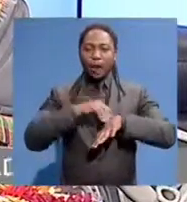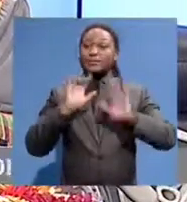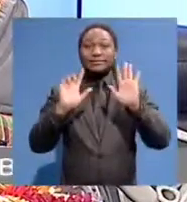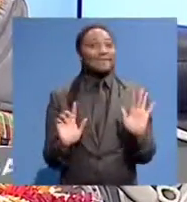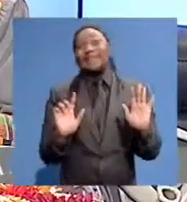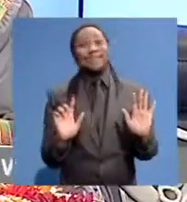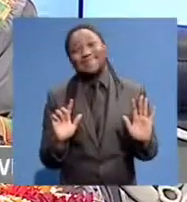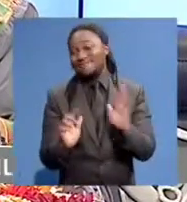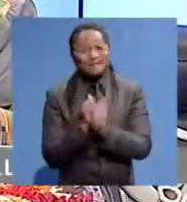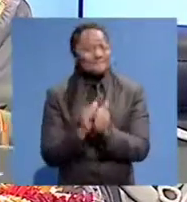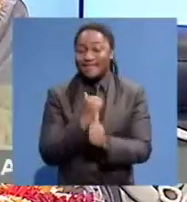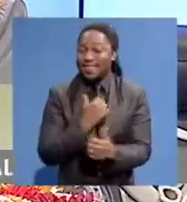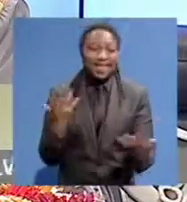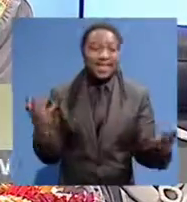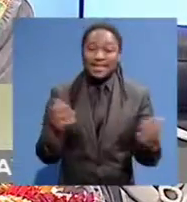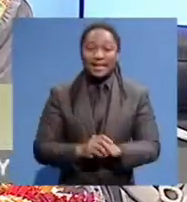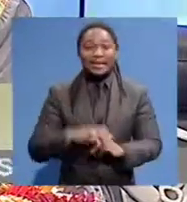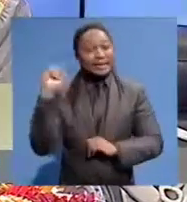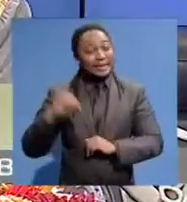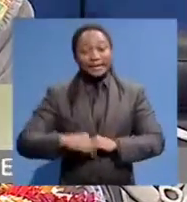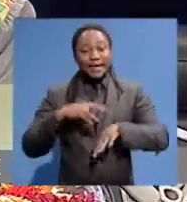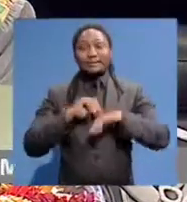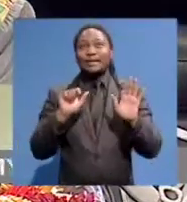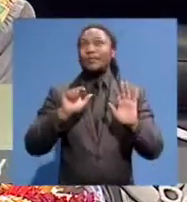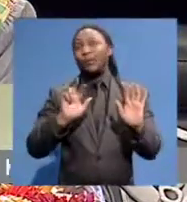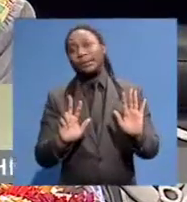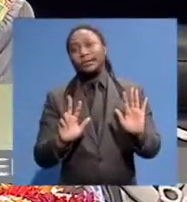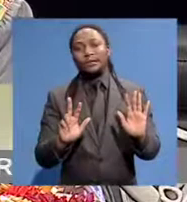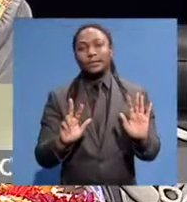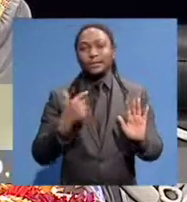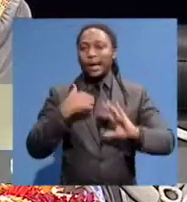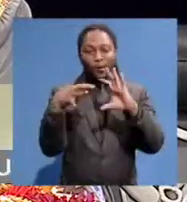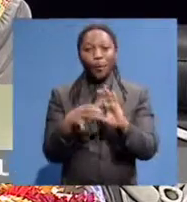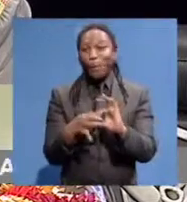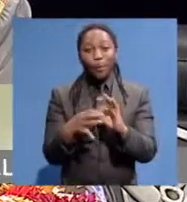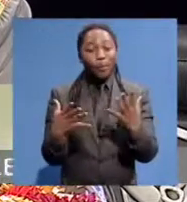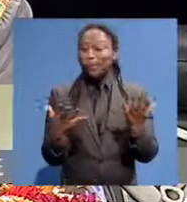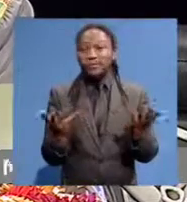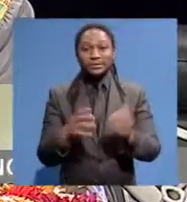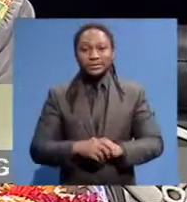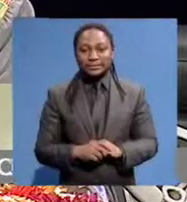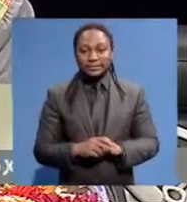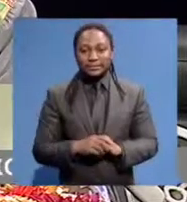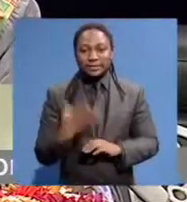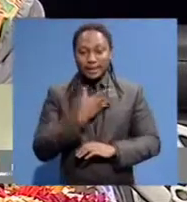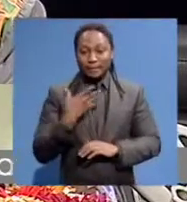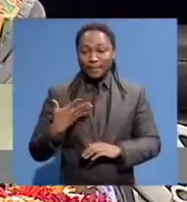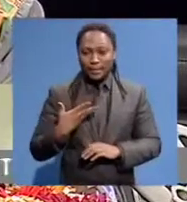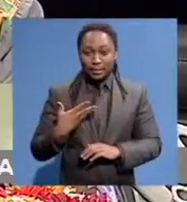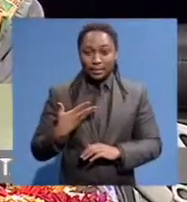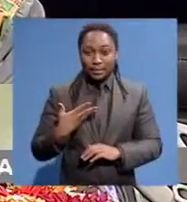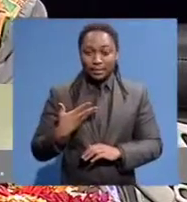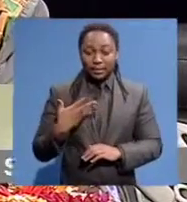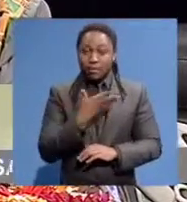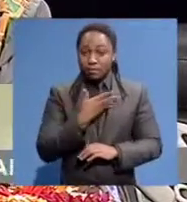brother, actually. Yeah, 7 years old or 8 years old, and we were home, and my mother she